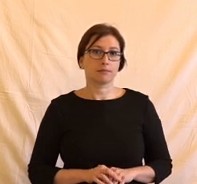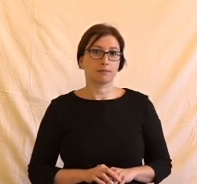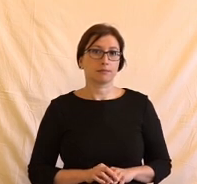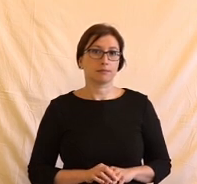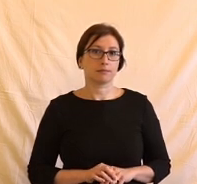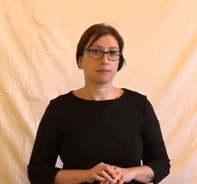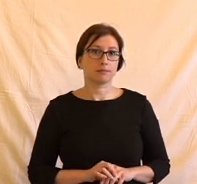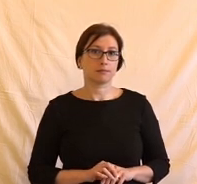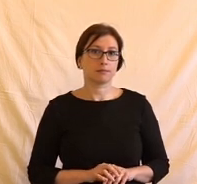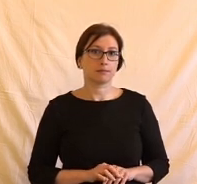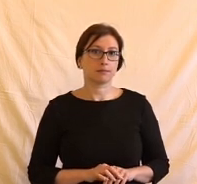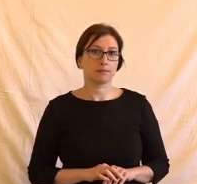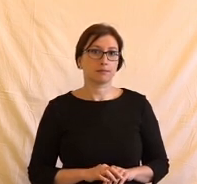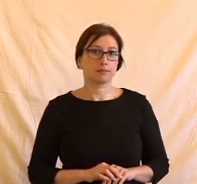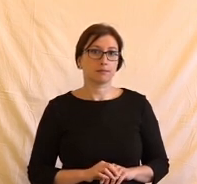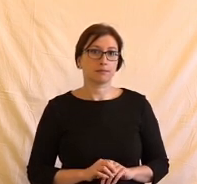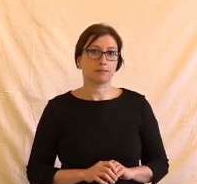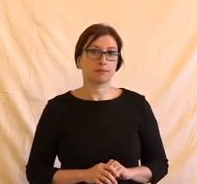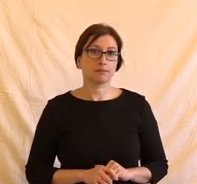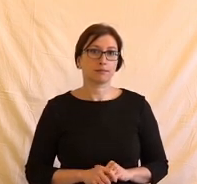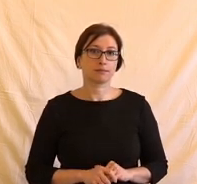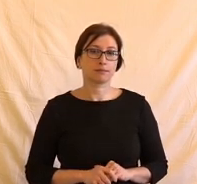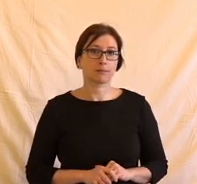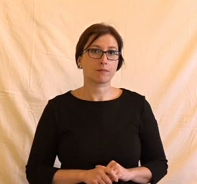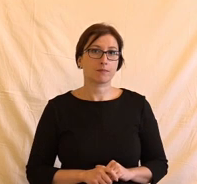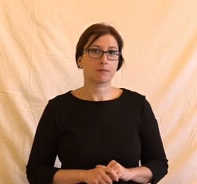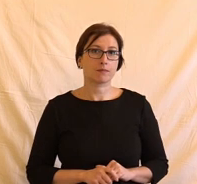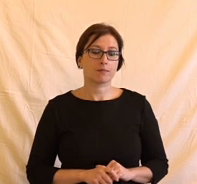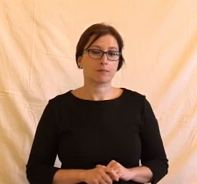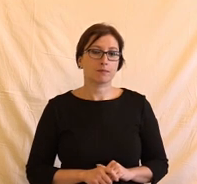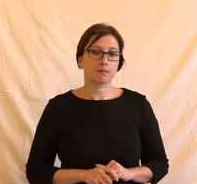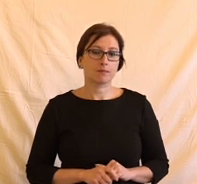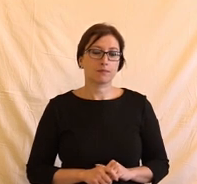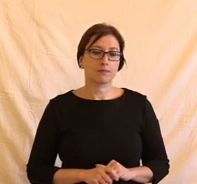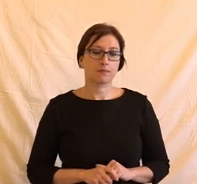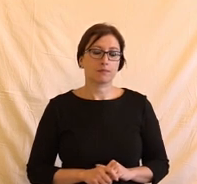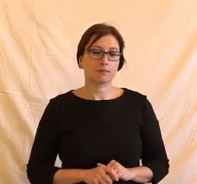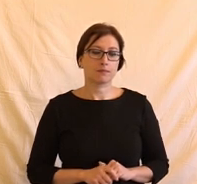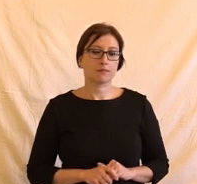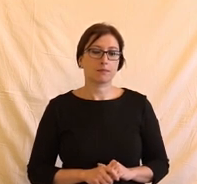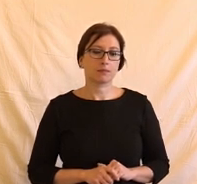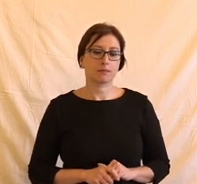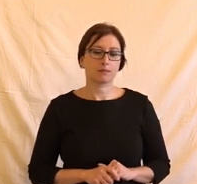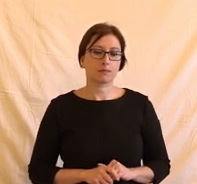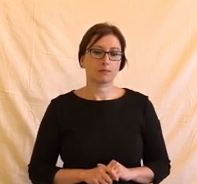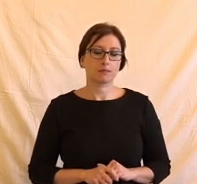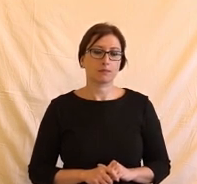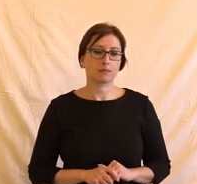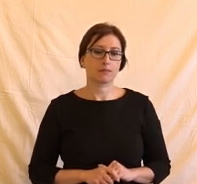sold. And the charging networks in Norway are becoming quite